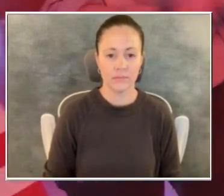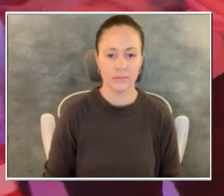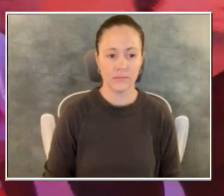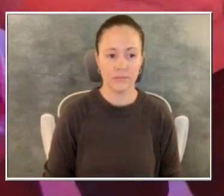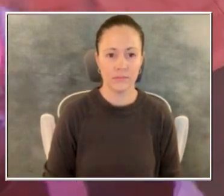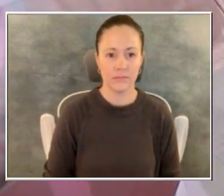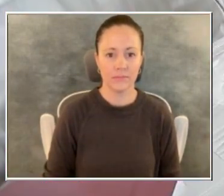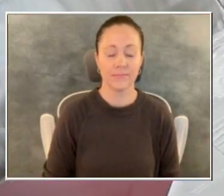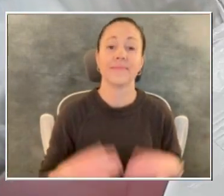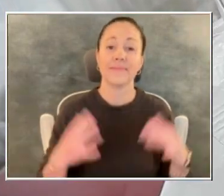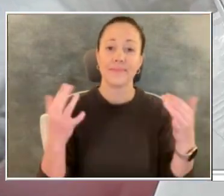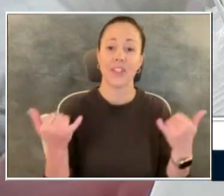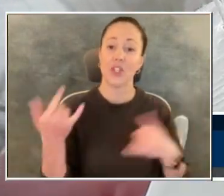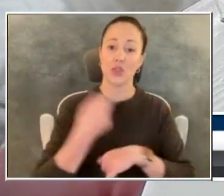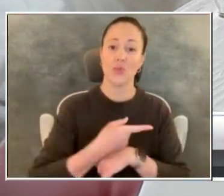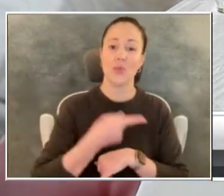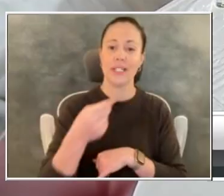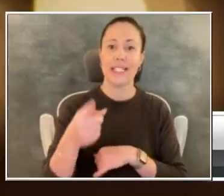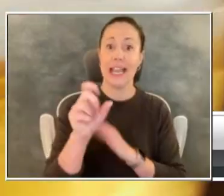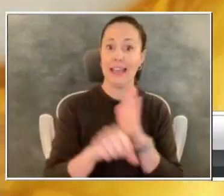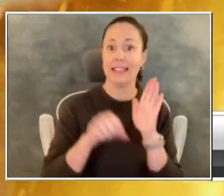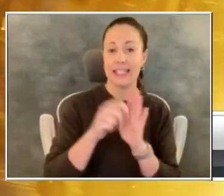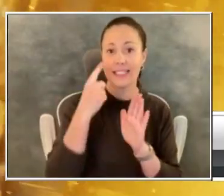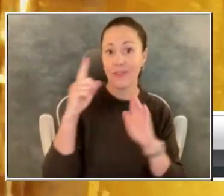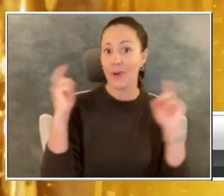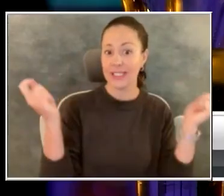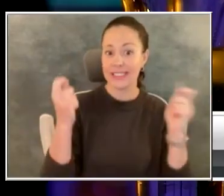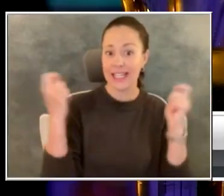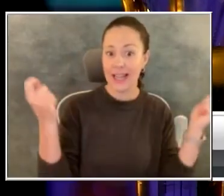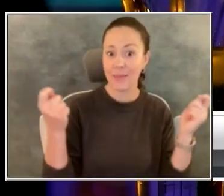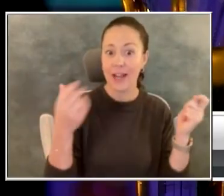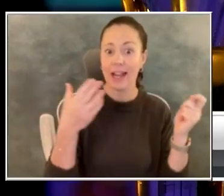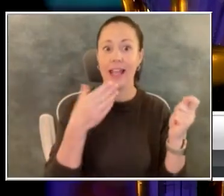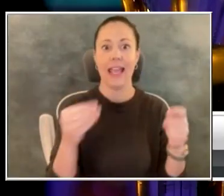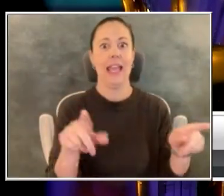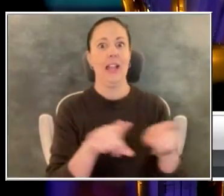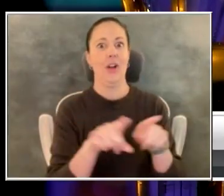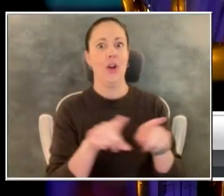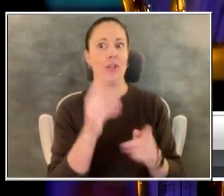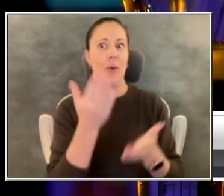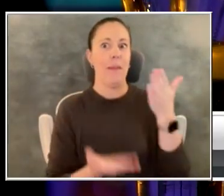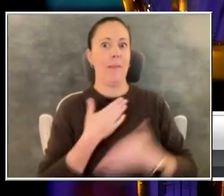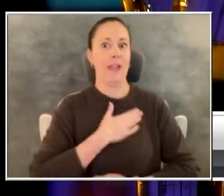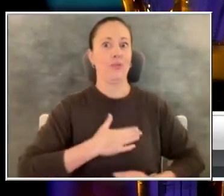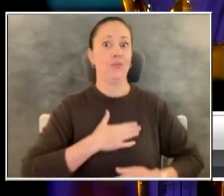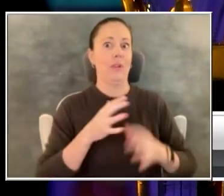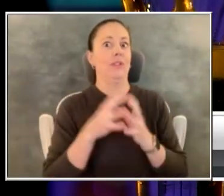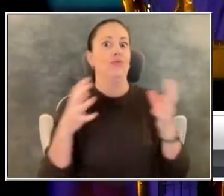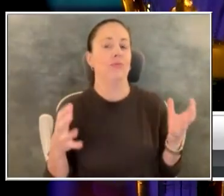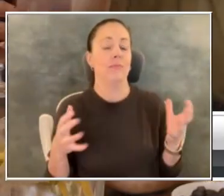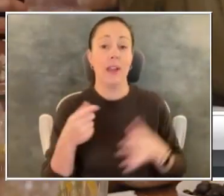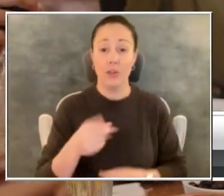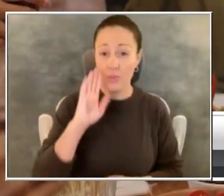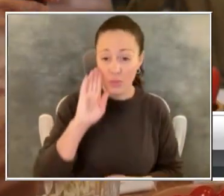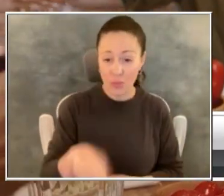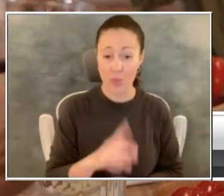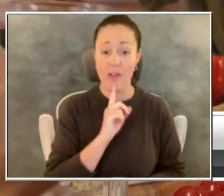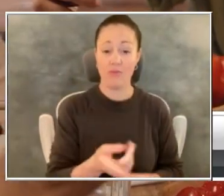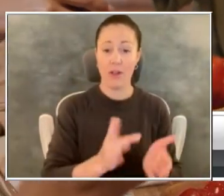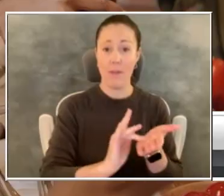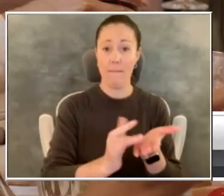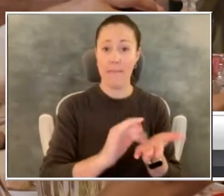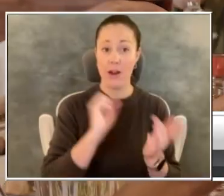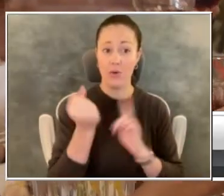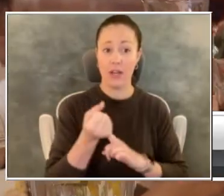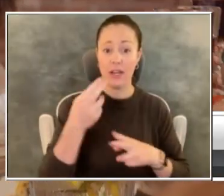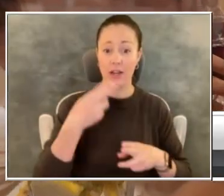Coming up today, it's the season for celebrating and overindulging. Did you know there is a real medical condition called